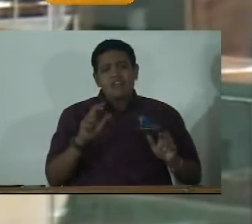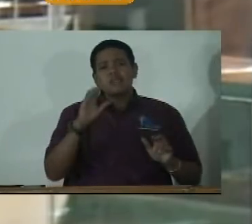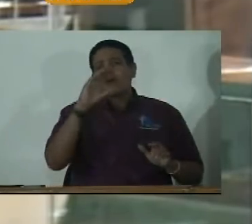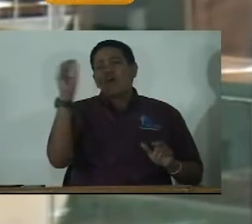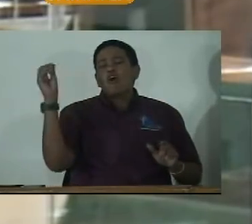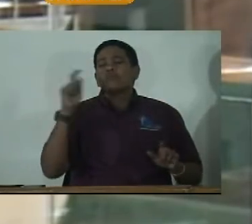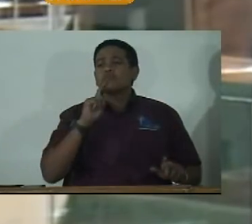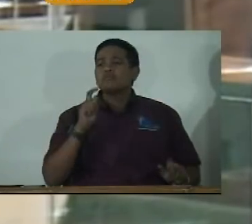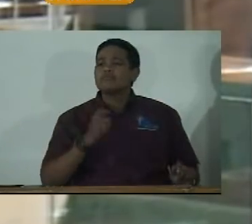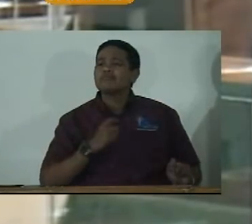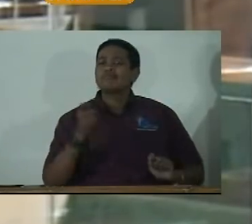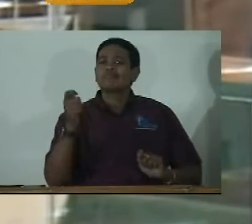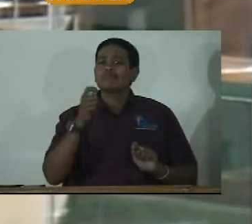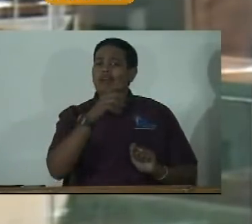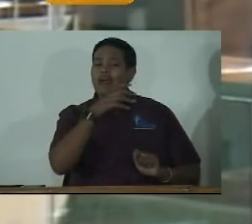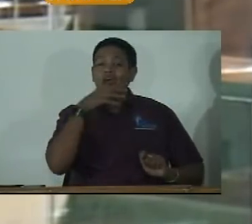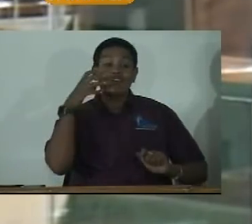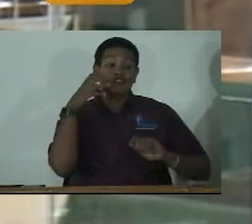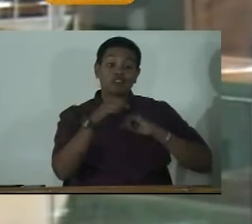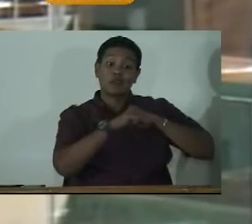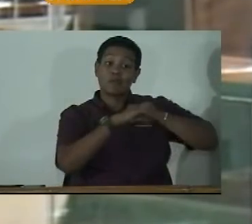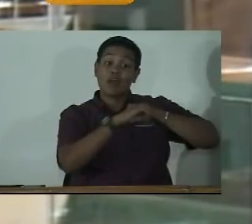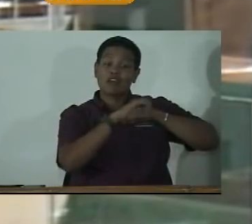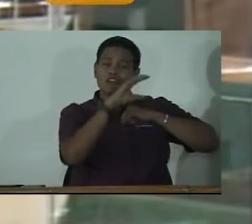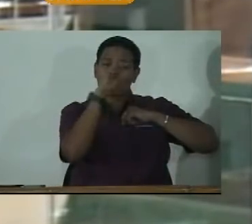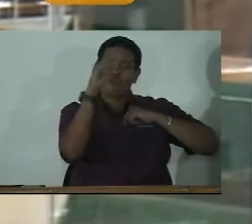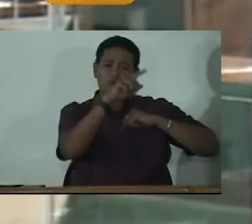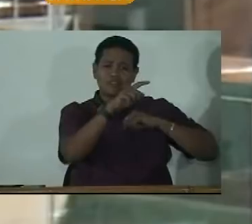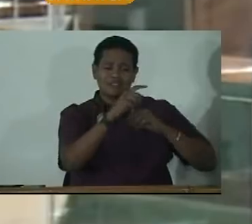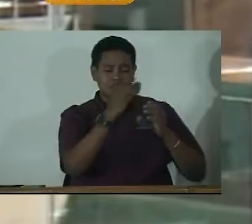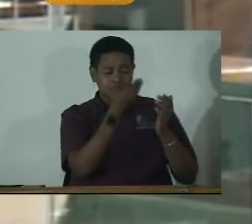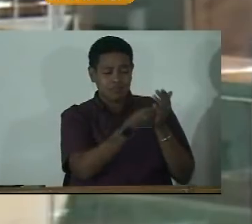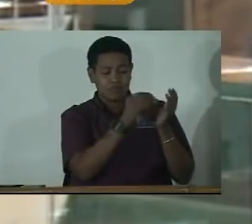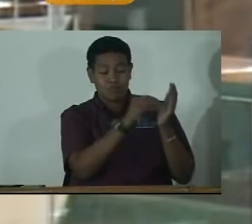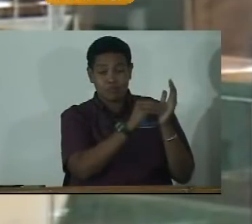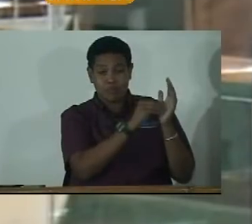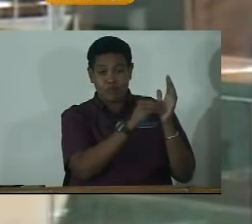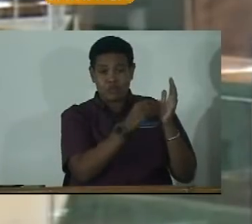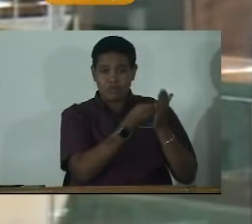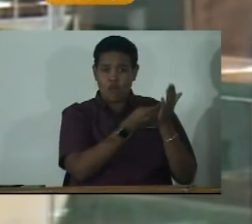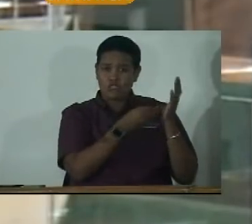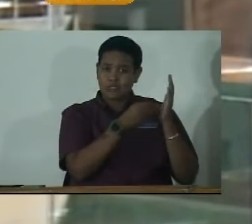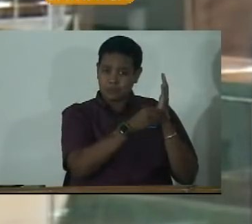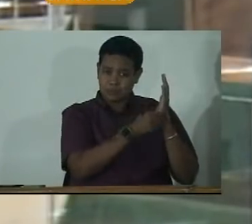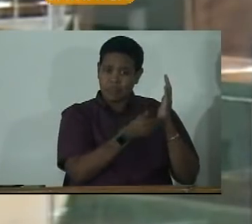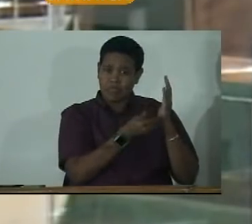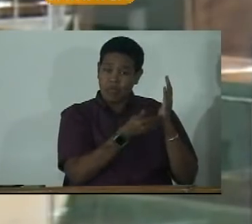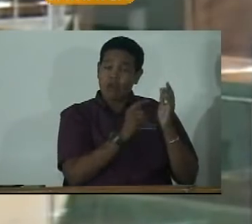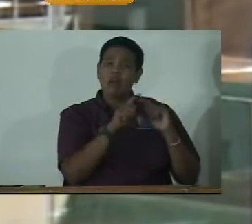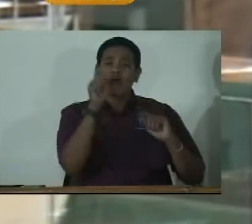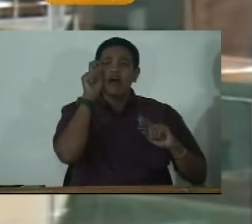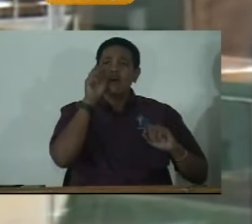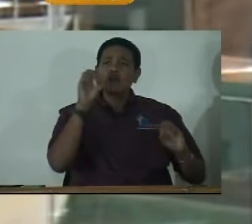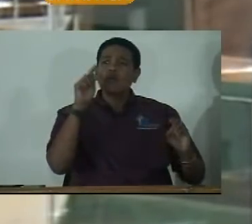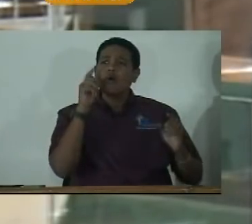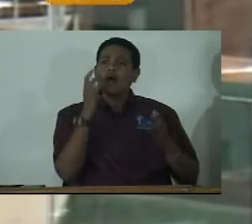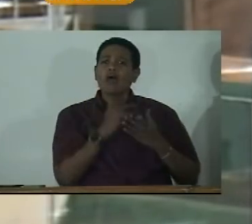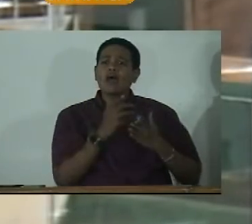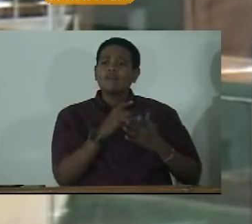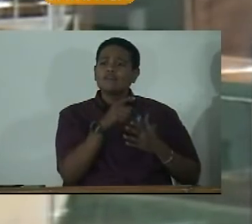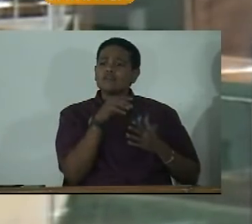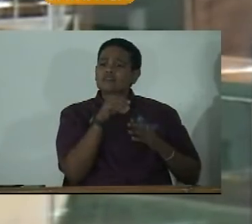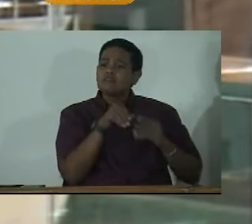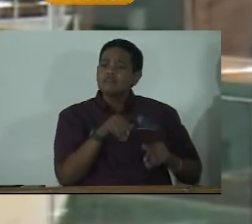the Agricultural Marketing Corporation as a charge on its budget. However, there is no evidence that such fiduciaries